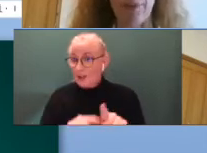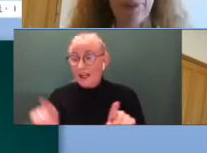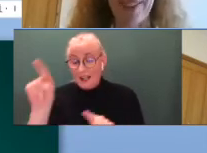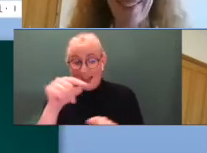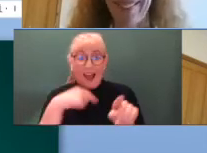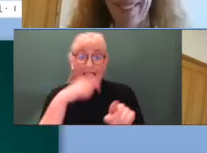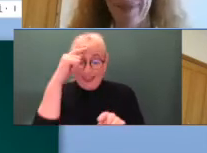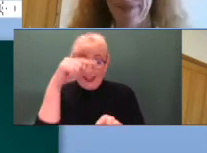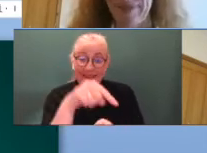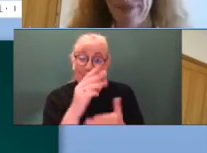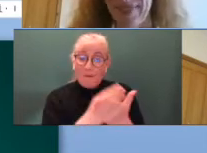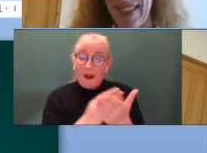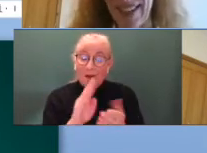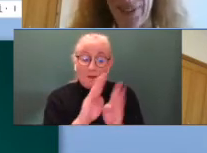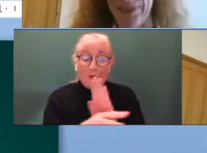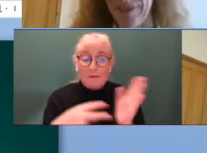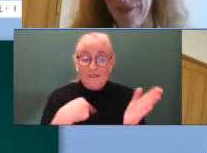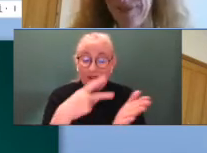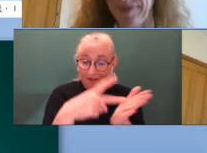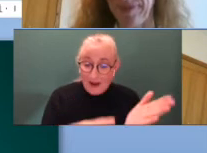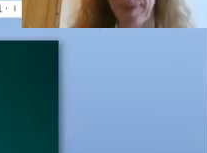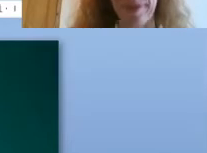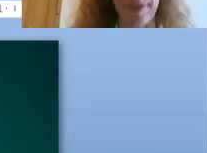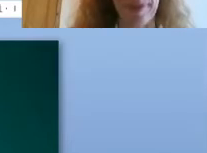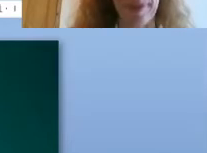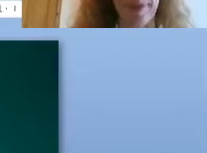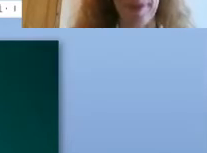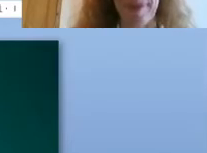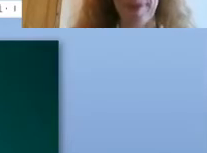valuable. Thank you.